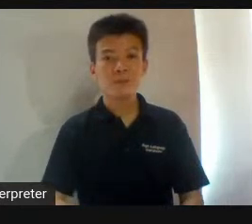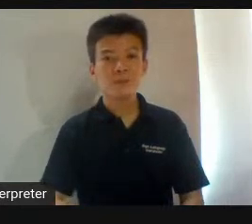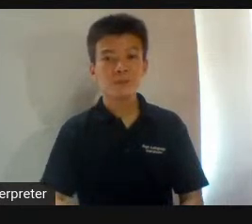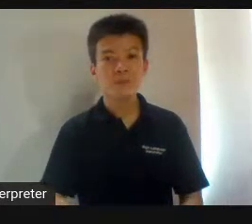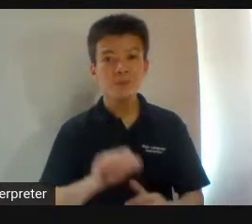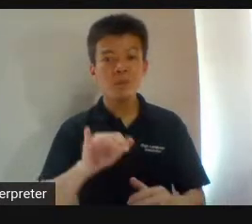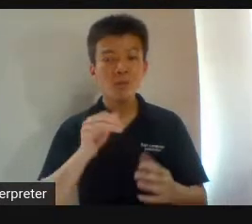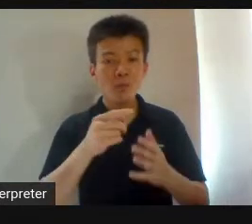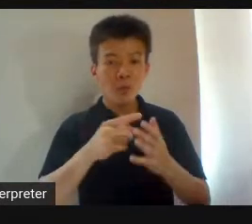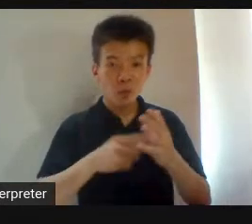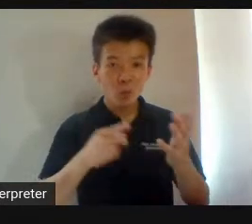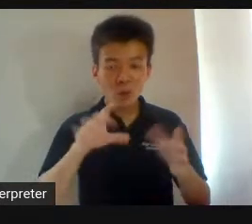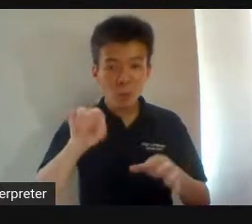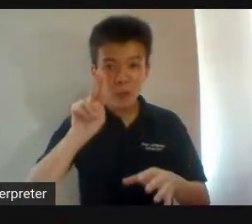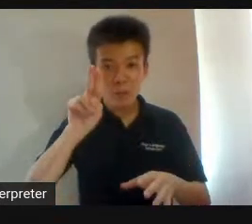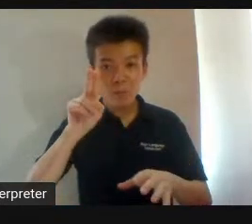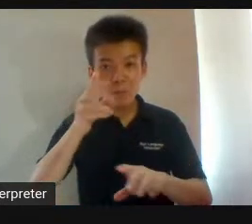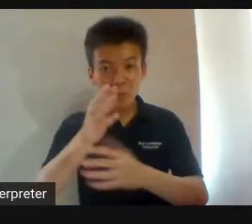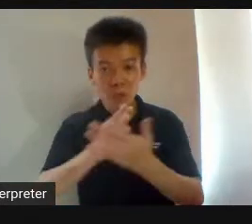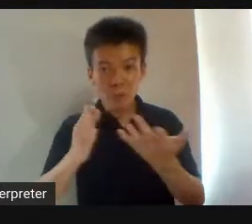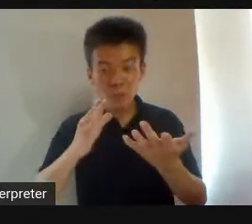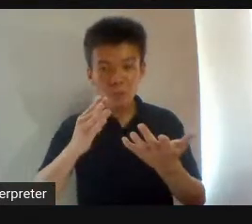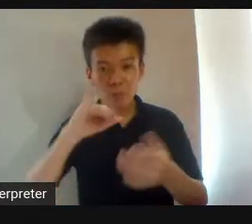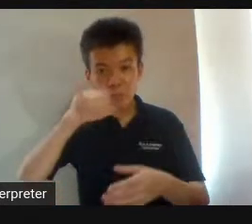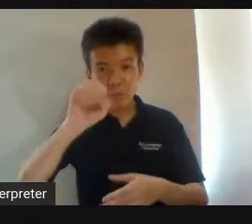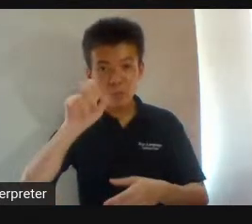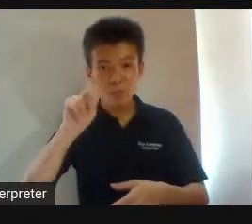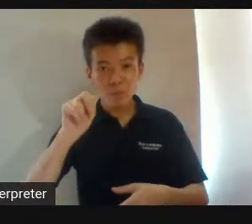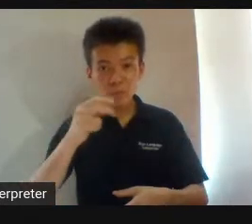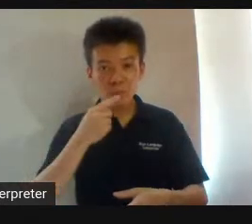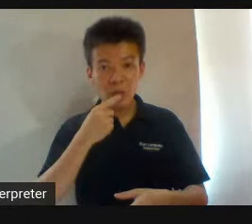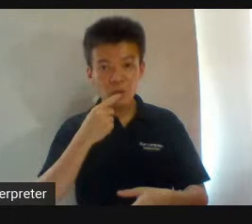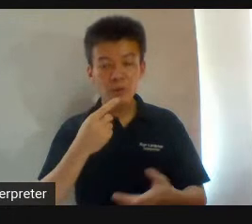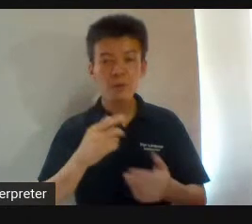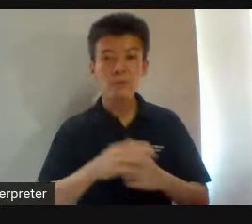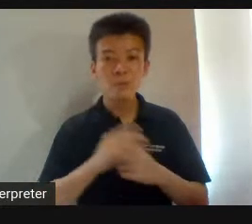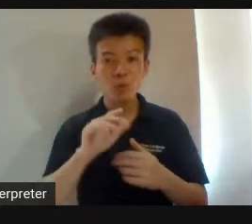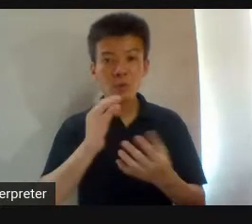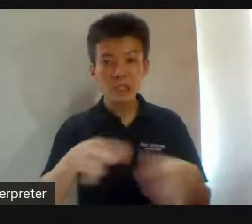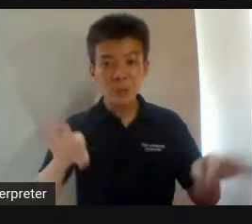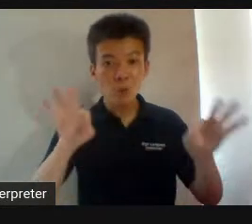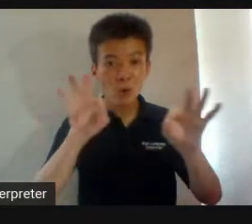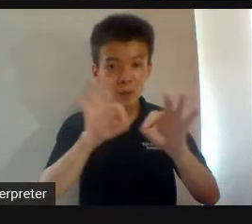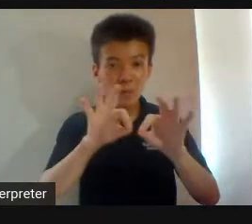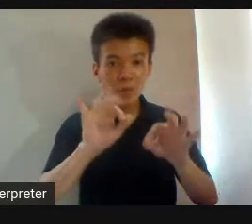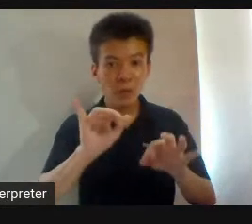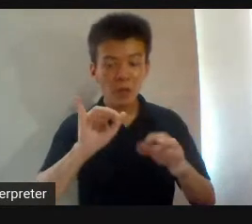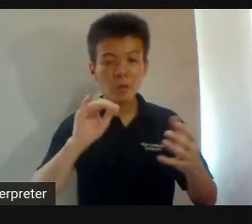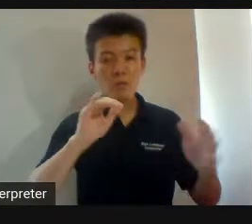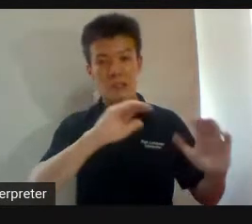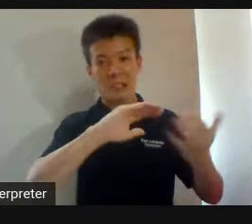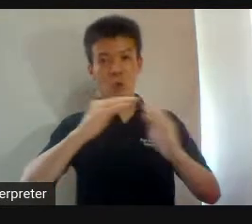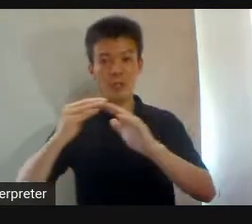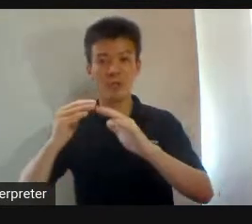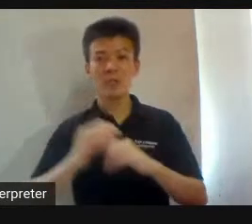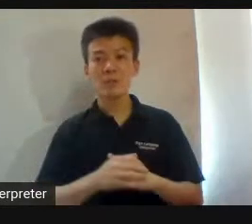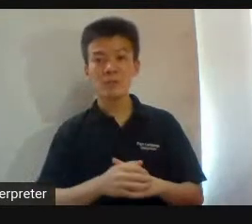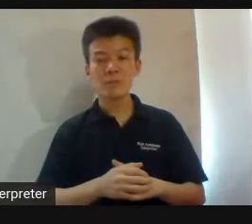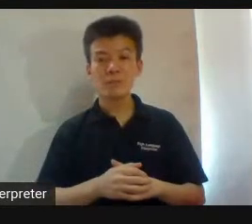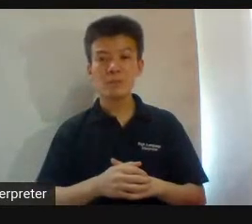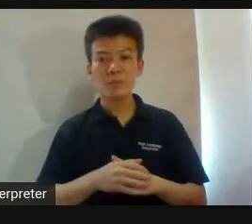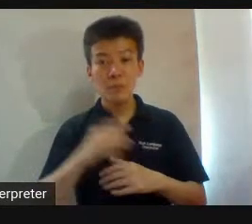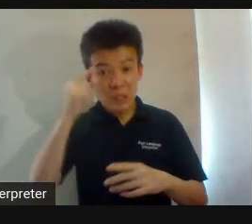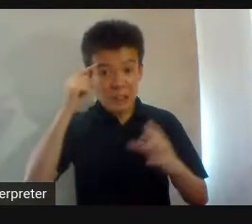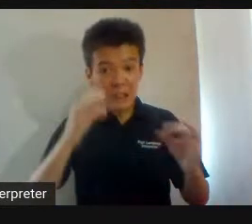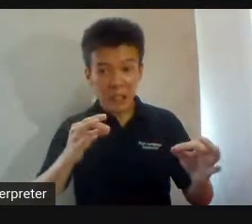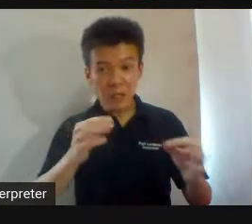I sort of wanted to pick up on something Jean mentioned, which was the importance of like the community deciding